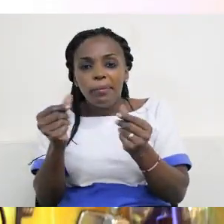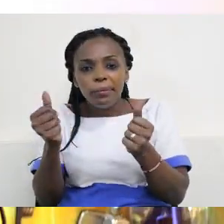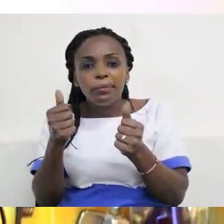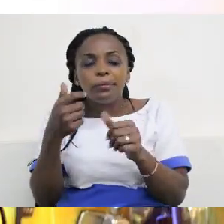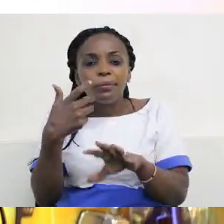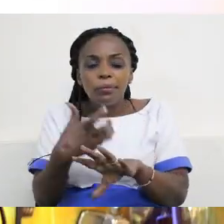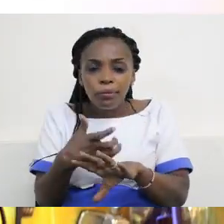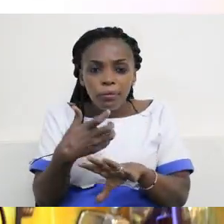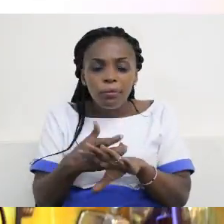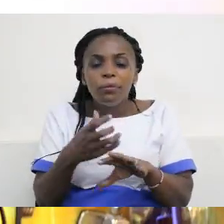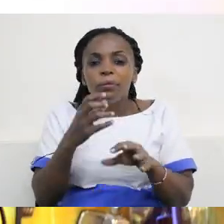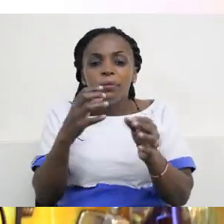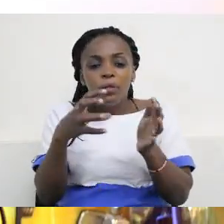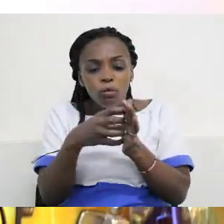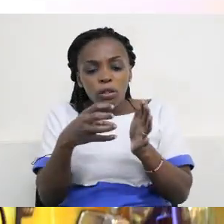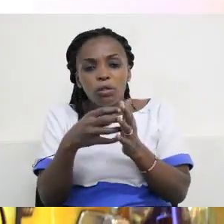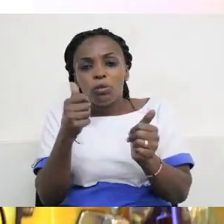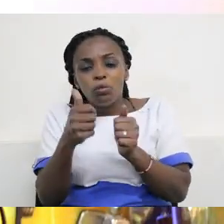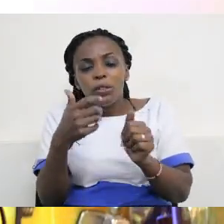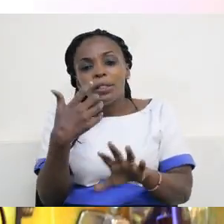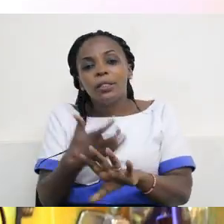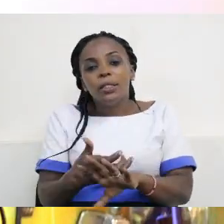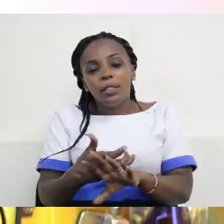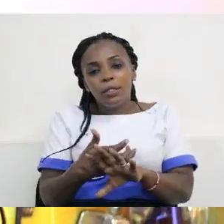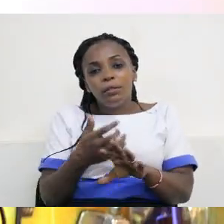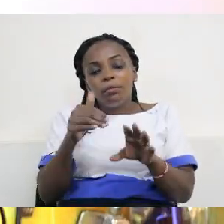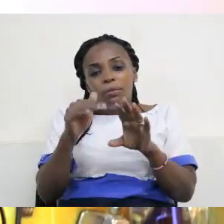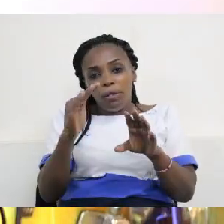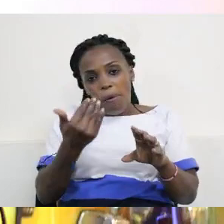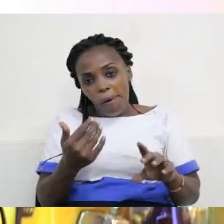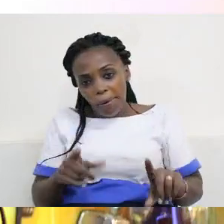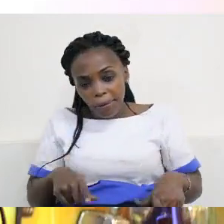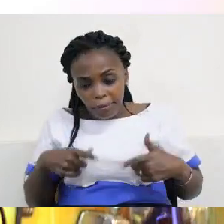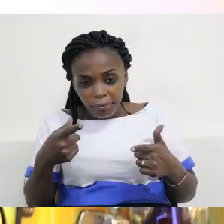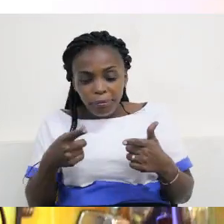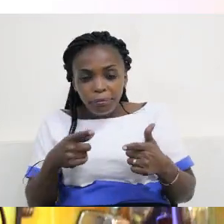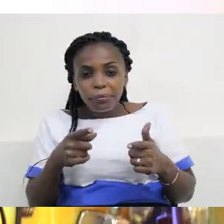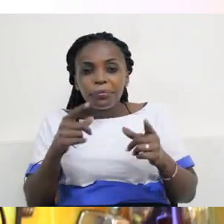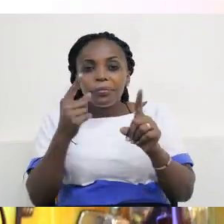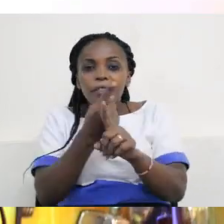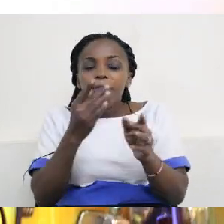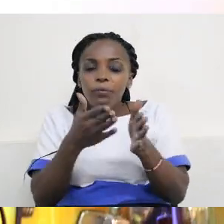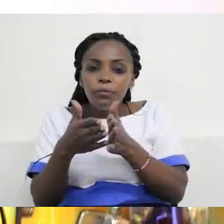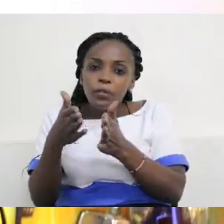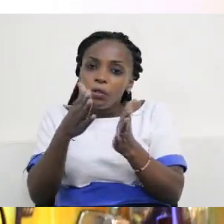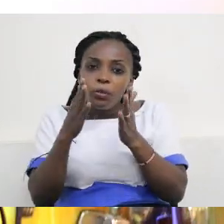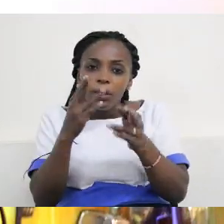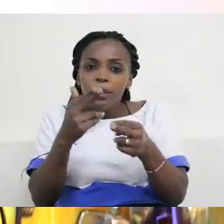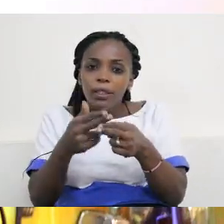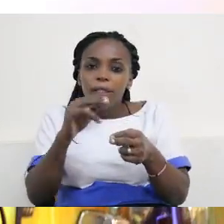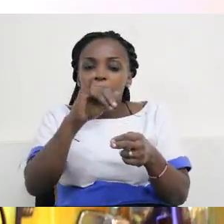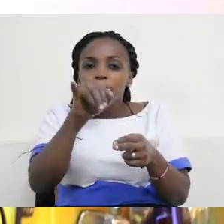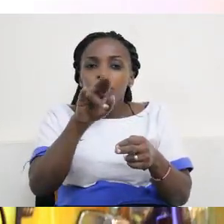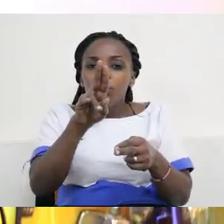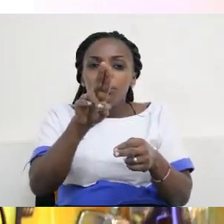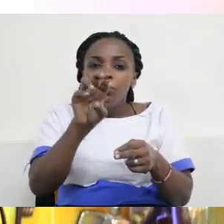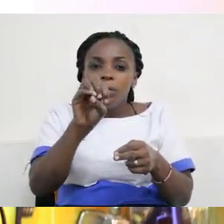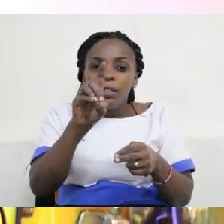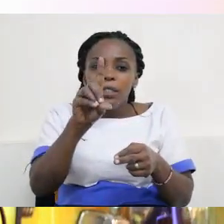difficulties, situations that seem impossible in our lives. This different way, we are calling it Judah shall go